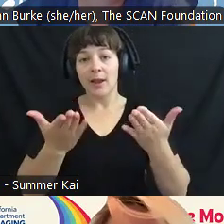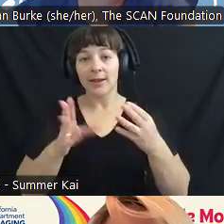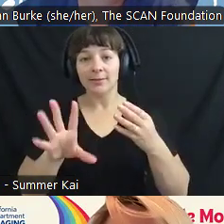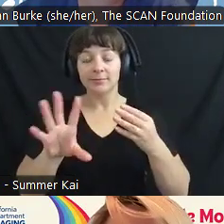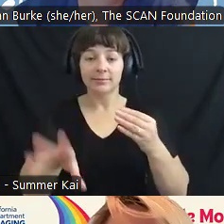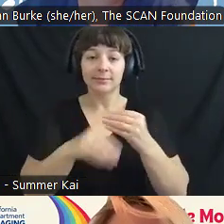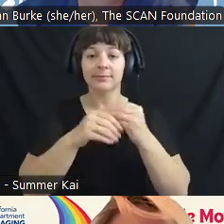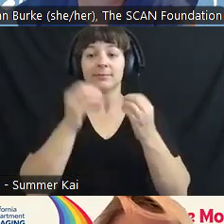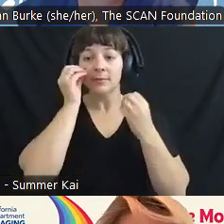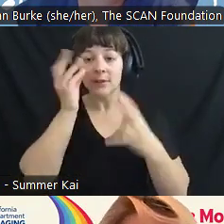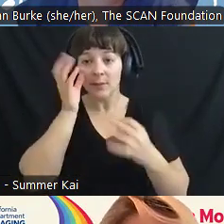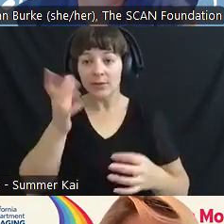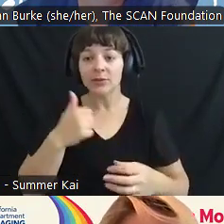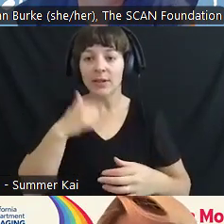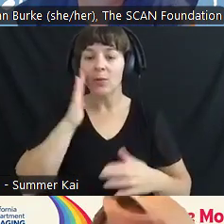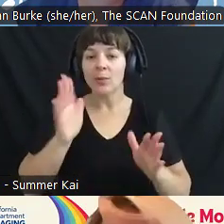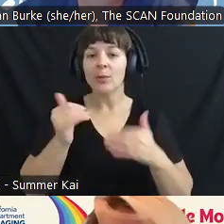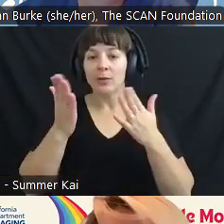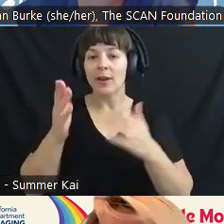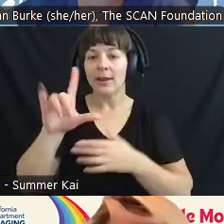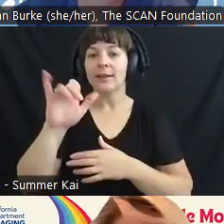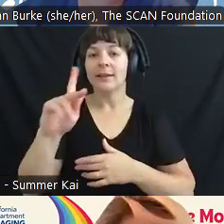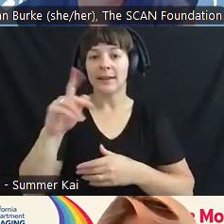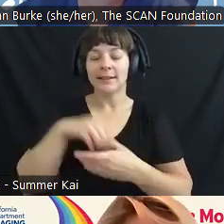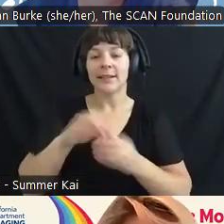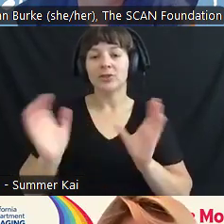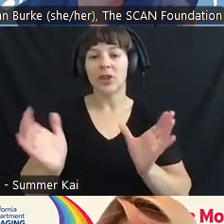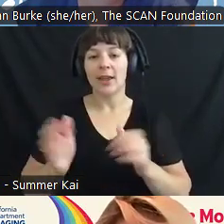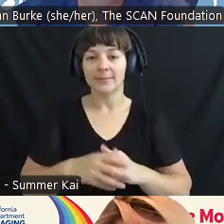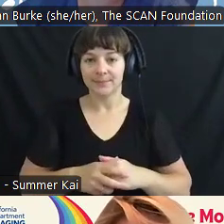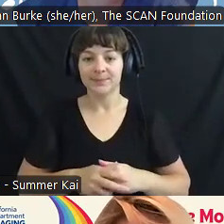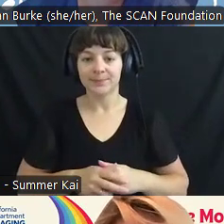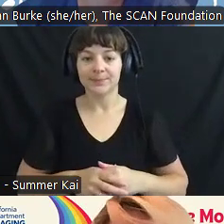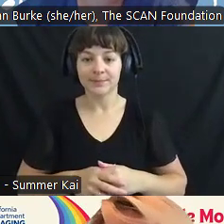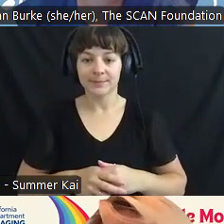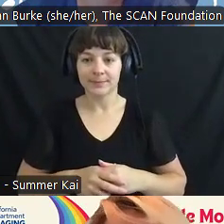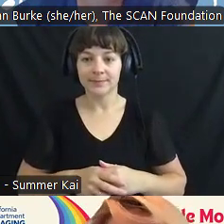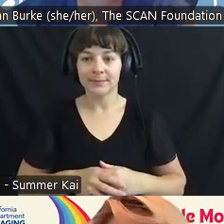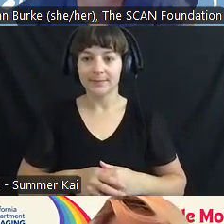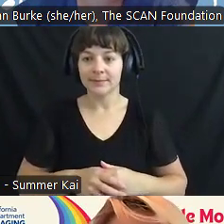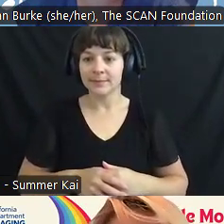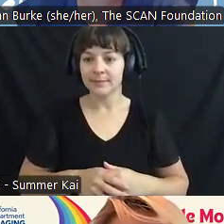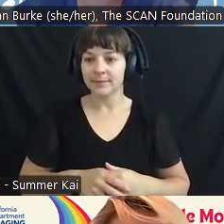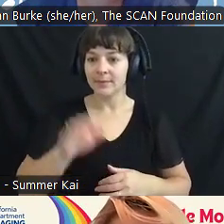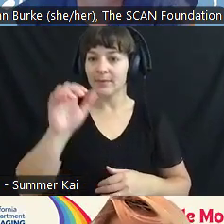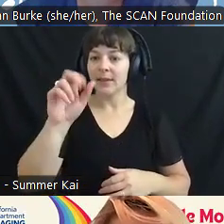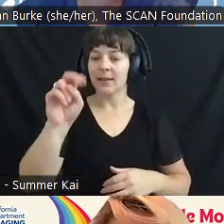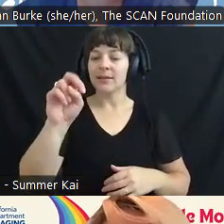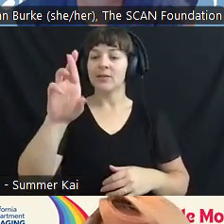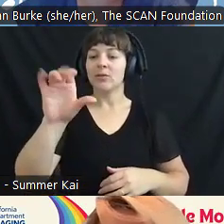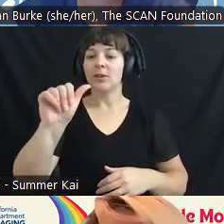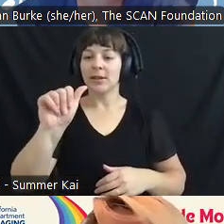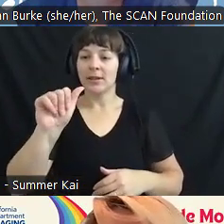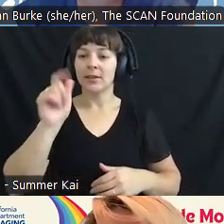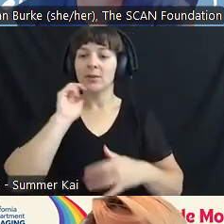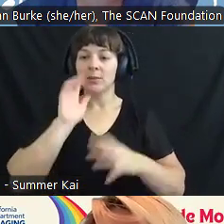then I put the link up. Appreciate that. Link is on the chat. Yep. Can I make a quick comment on that? So yes, you're